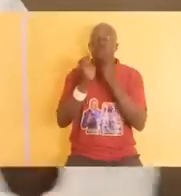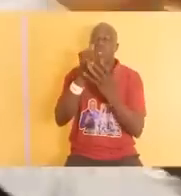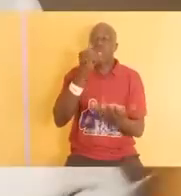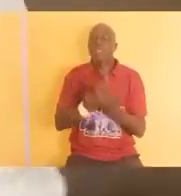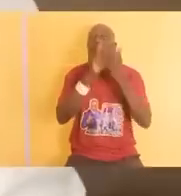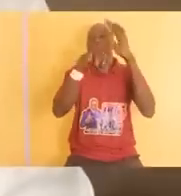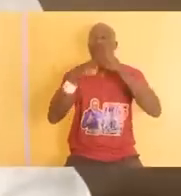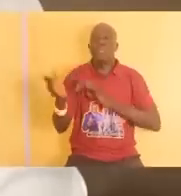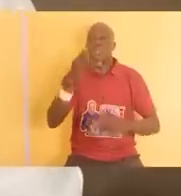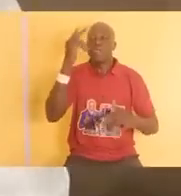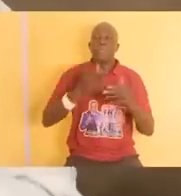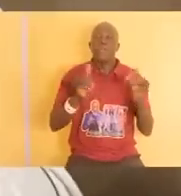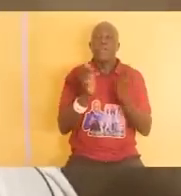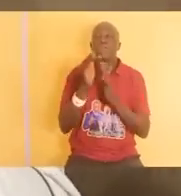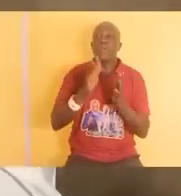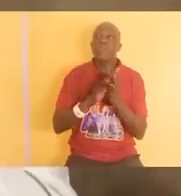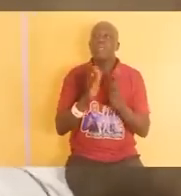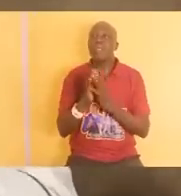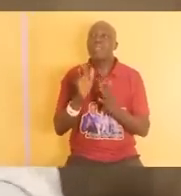a